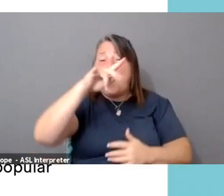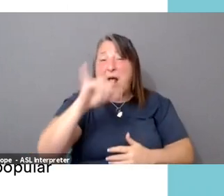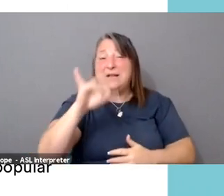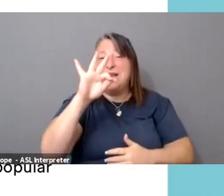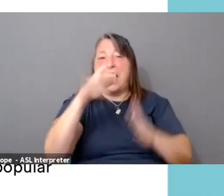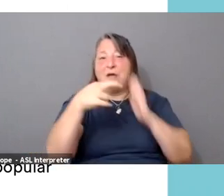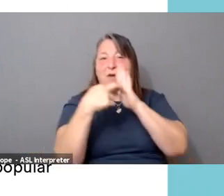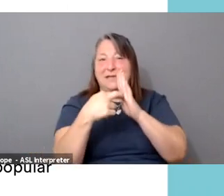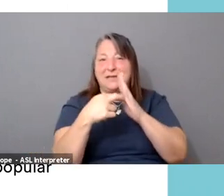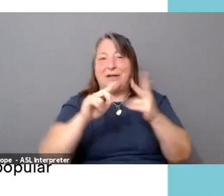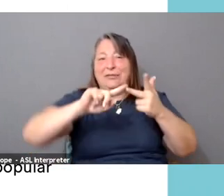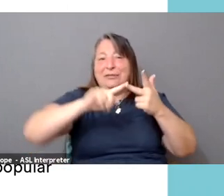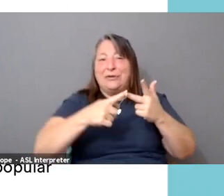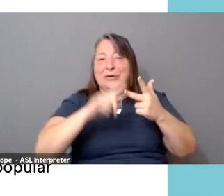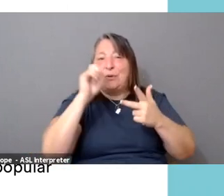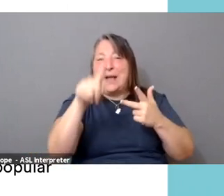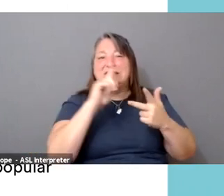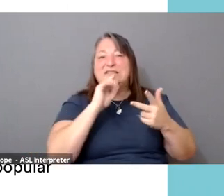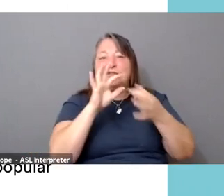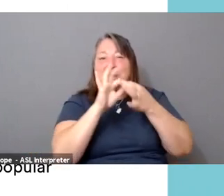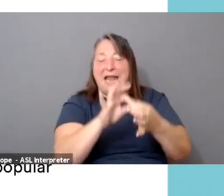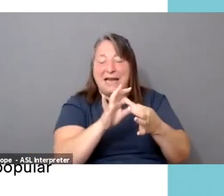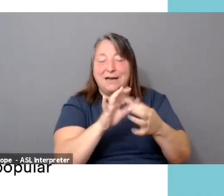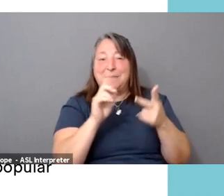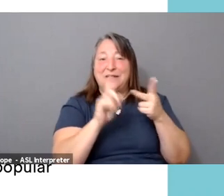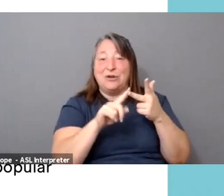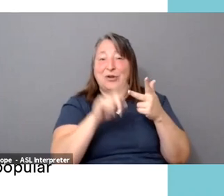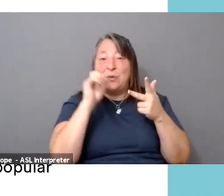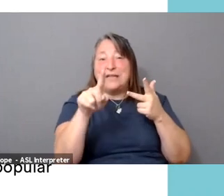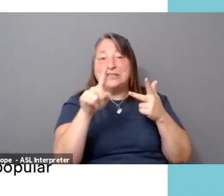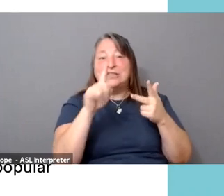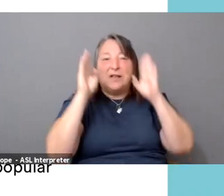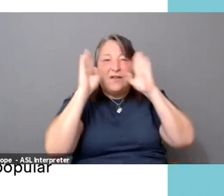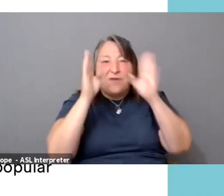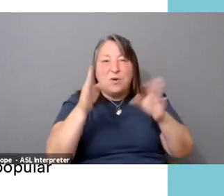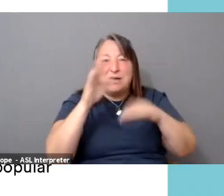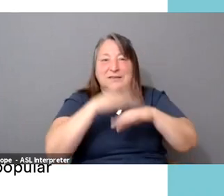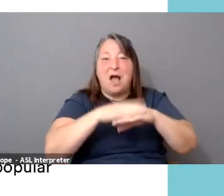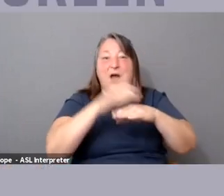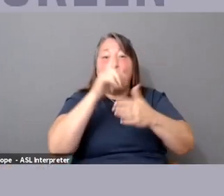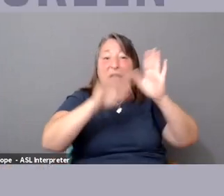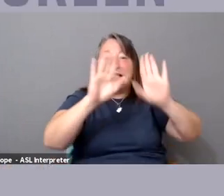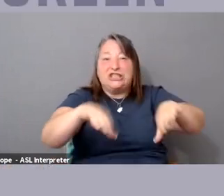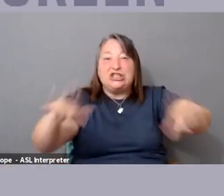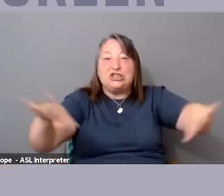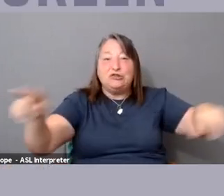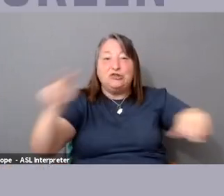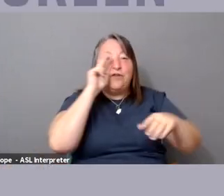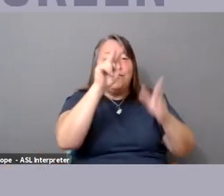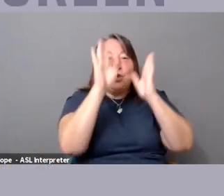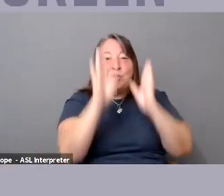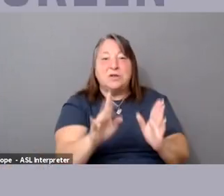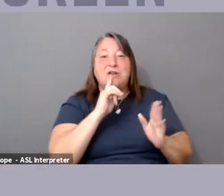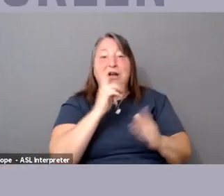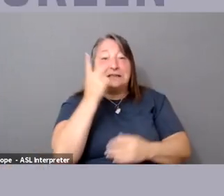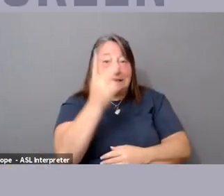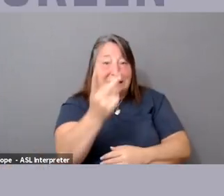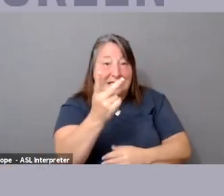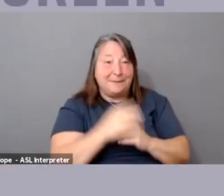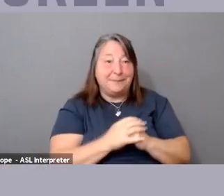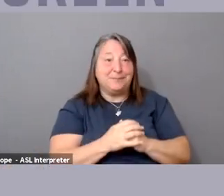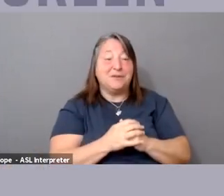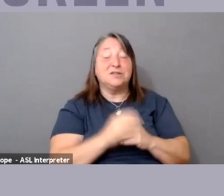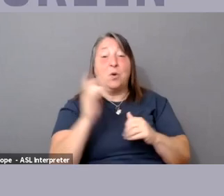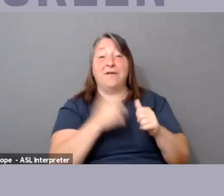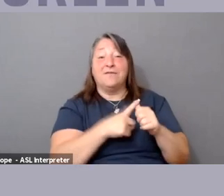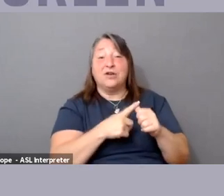third question is somewhat related to that, but focuses specifically on what child viewers are seeing. So jumping into our first